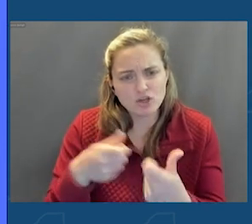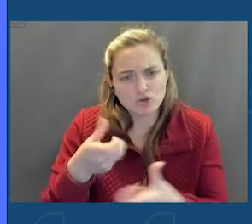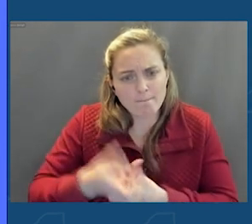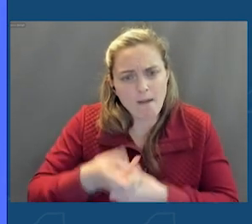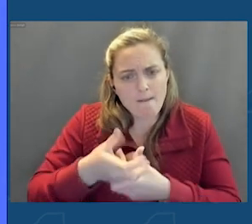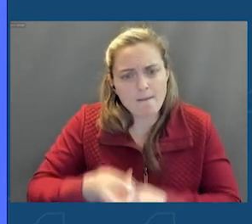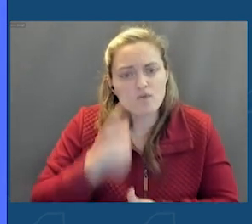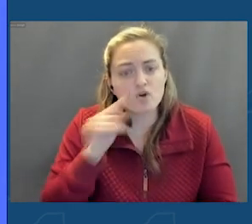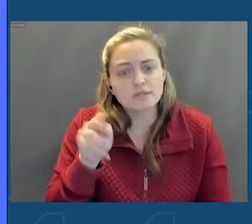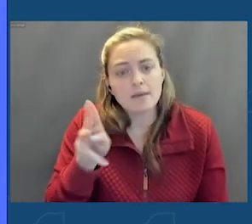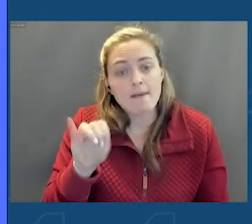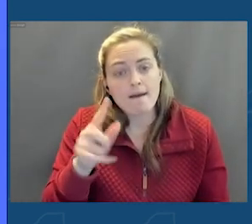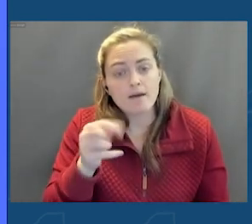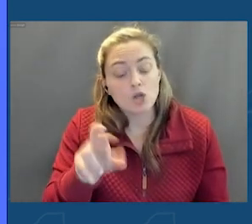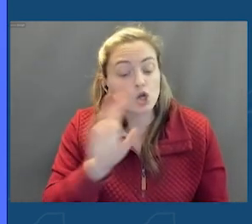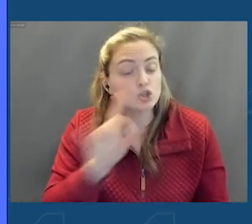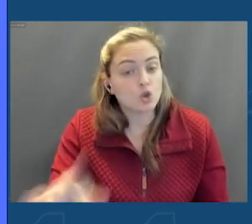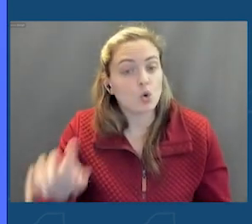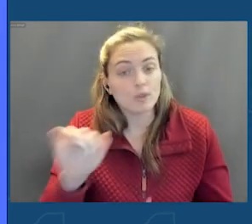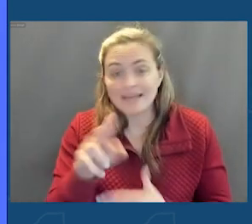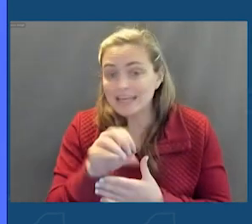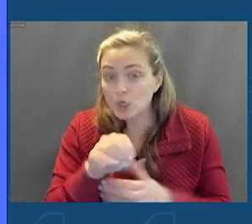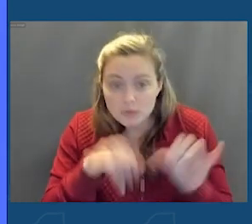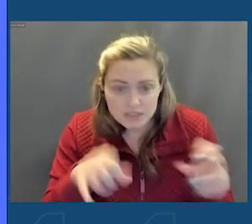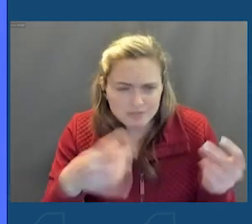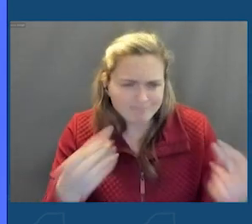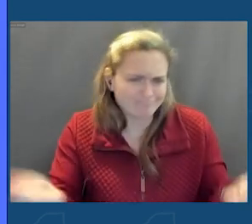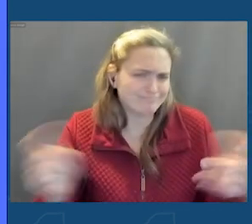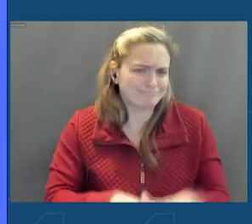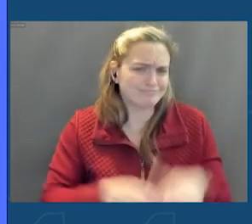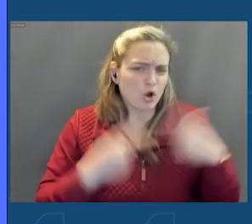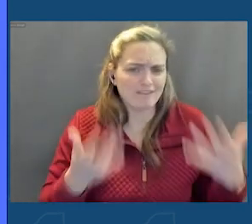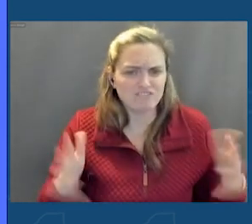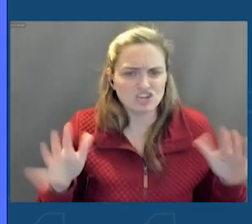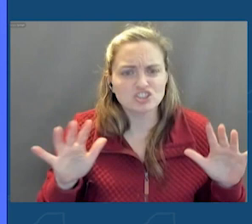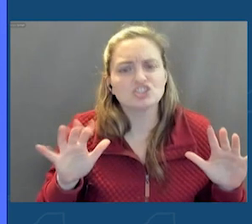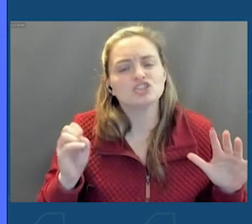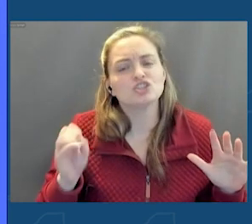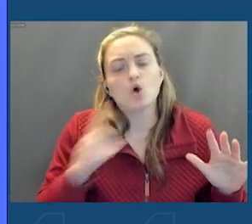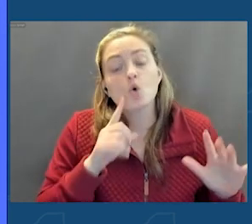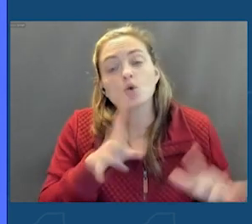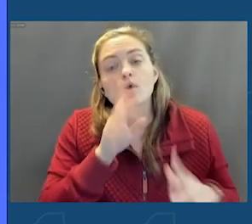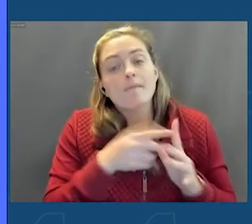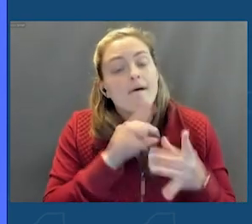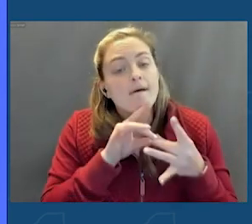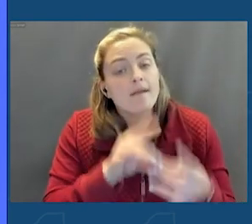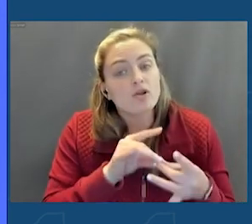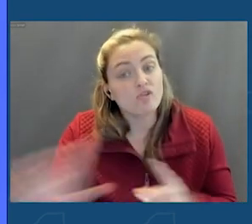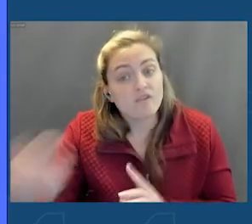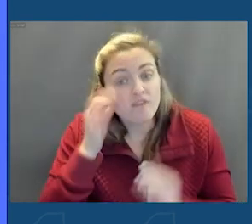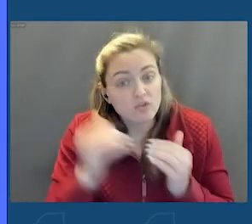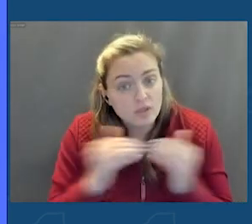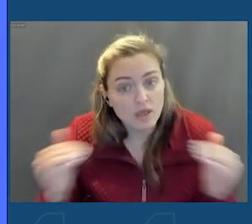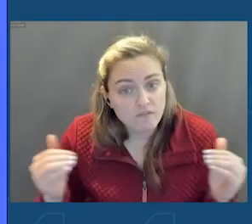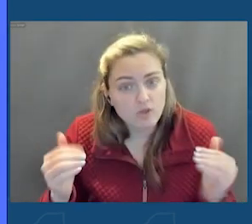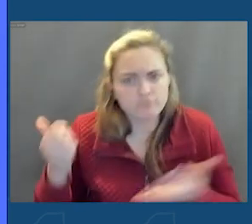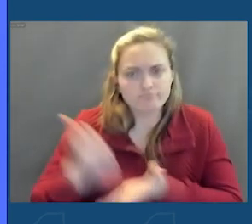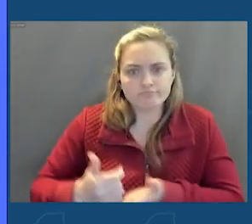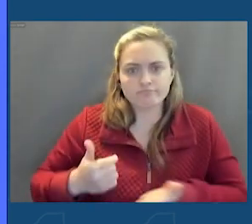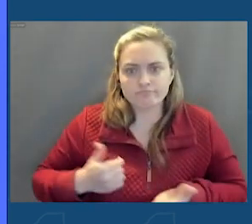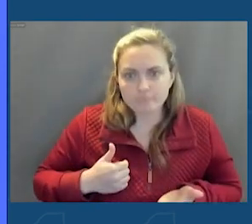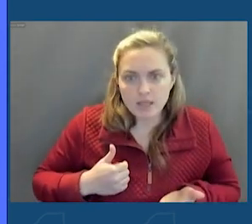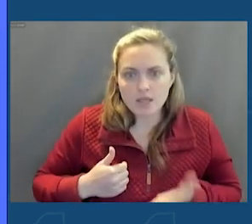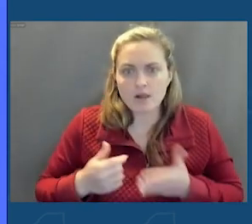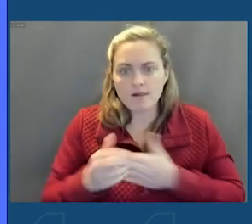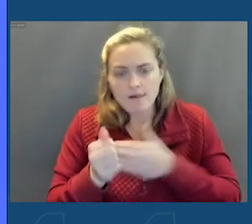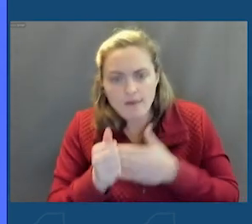semiconductors. So the ecosystem has already started. So what we talk about, the connection of what happens at the federal level, helps me leverage